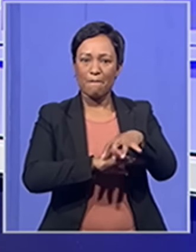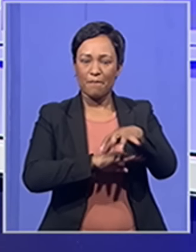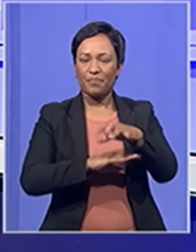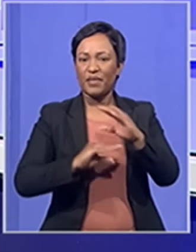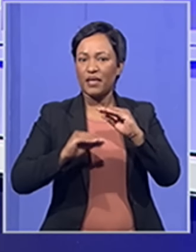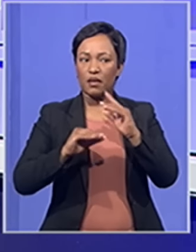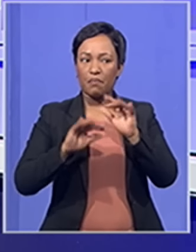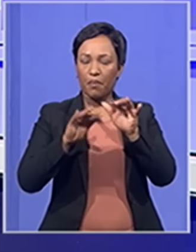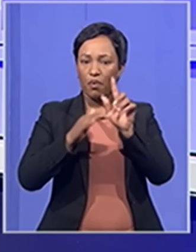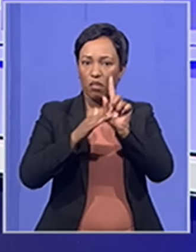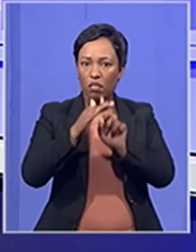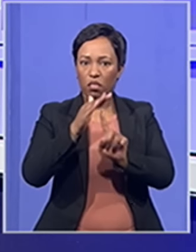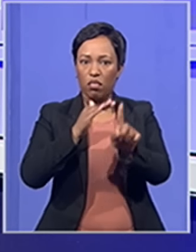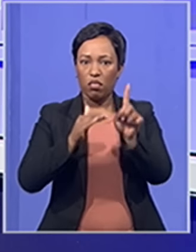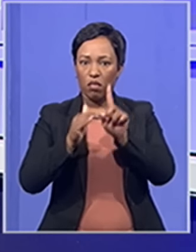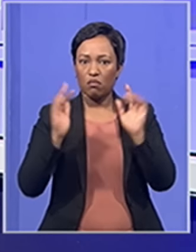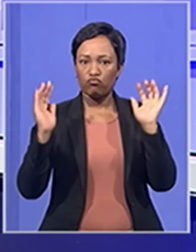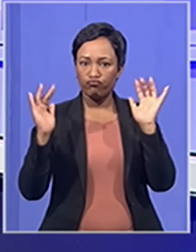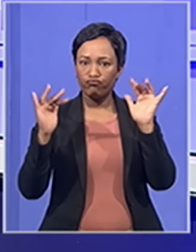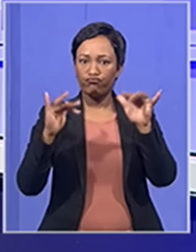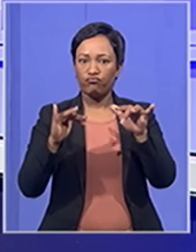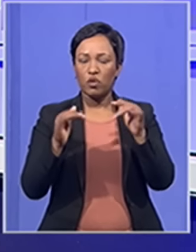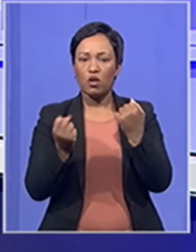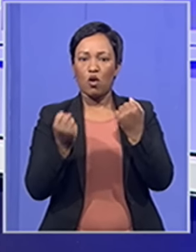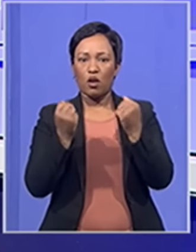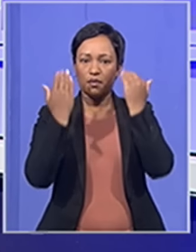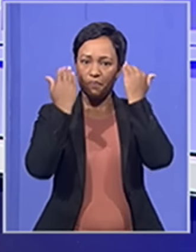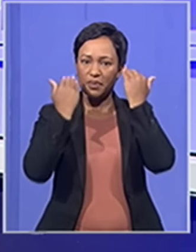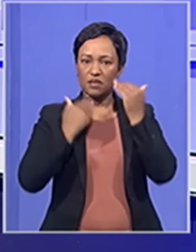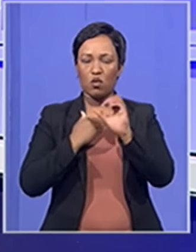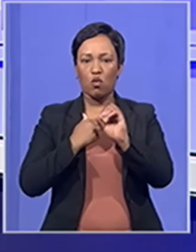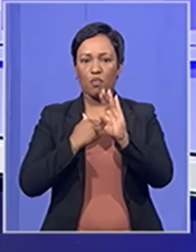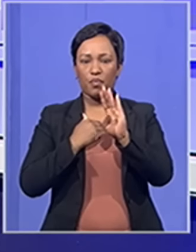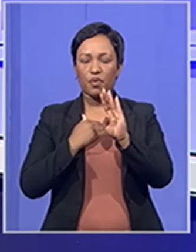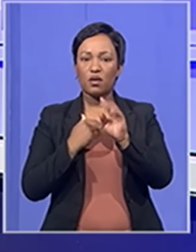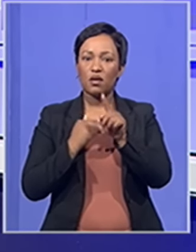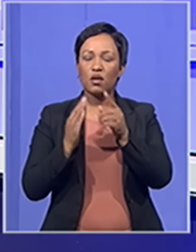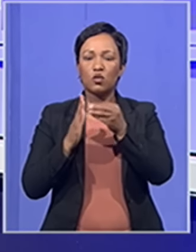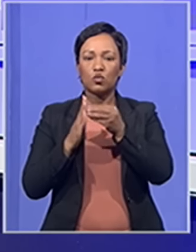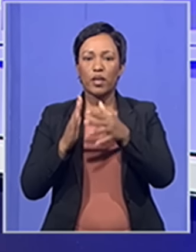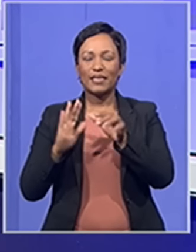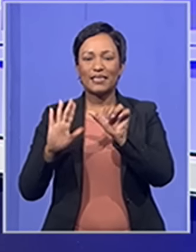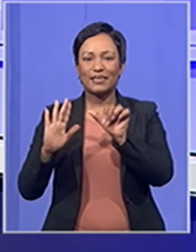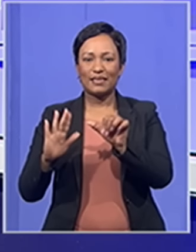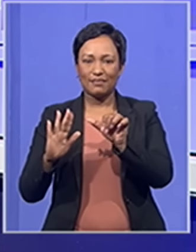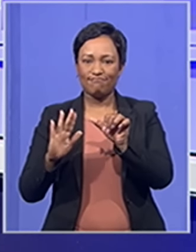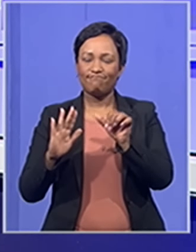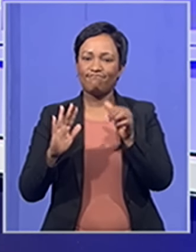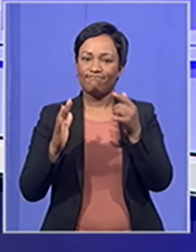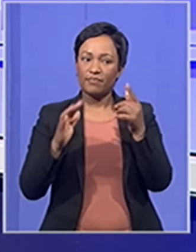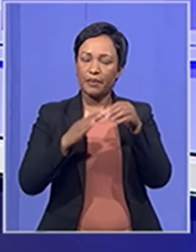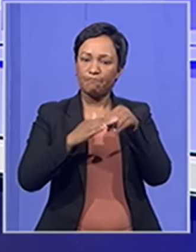ne ba kgobokane ka kwa ntle ga kgotlatshekelo ya magistrata wa Bloemfontein mo baithuti ba le barataro ba neng ba tlhageletse kwa kgotlatshekelo kgolo